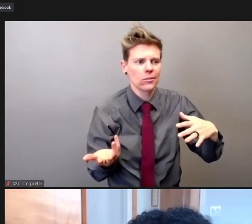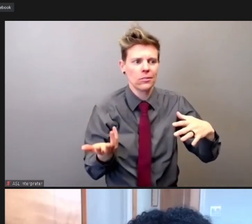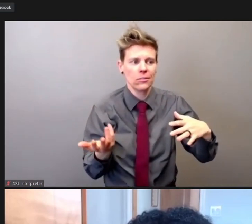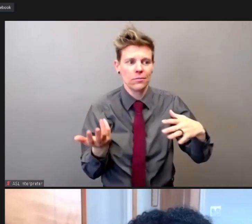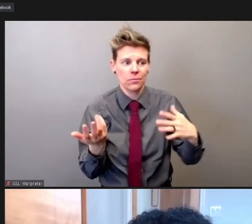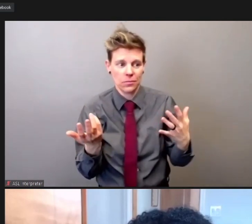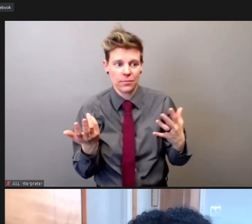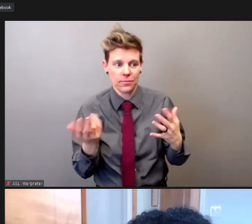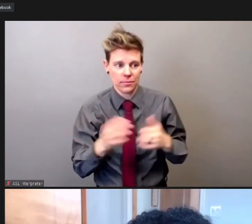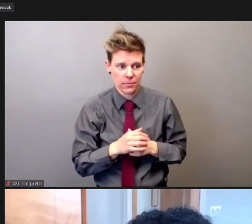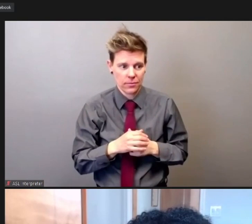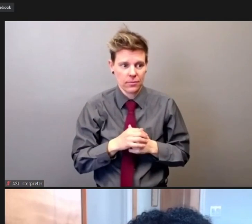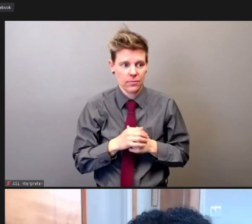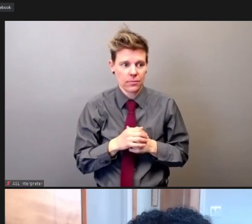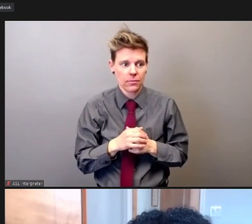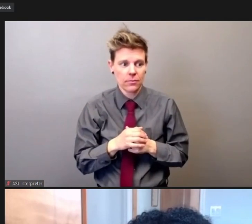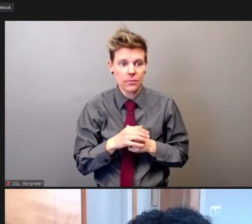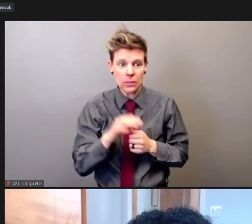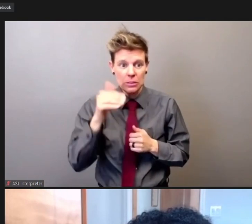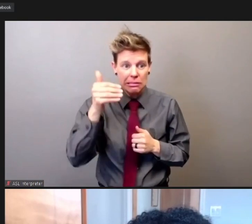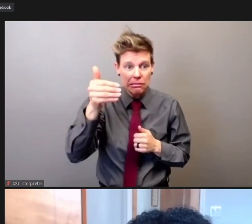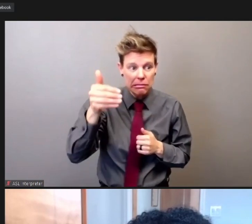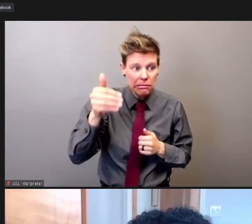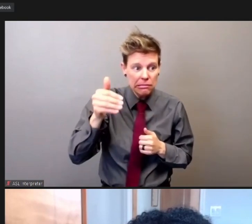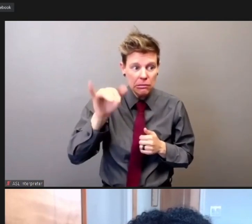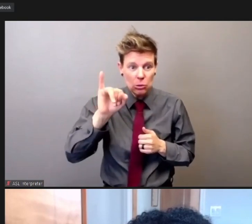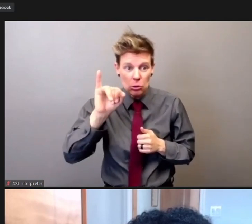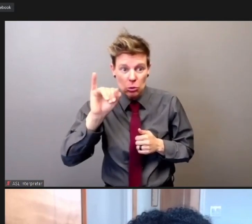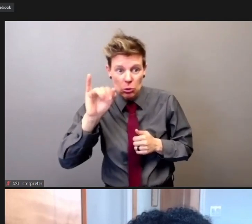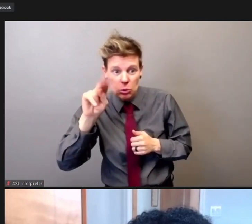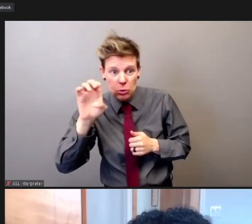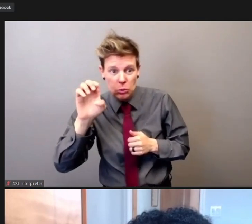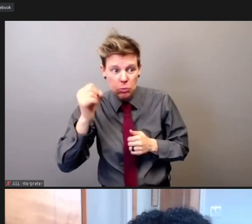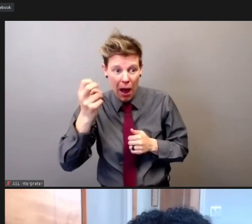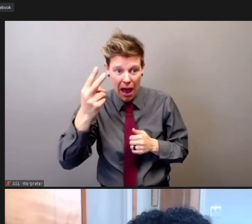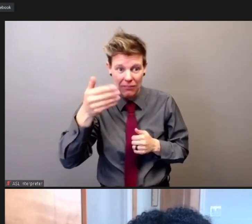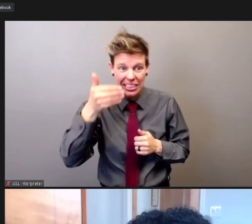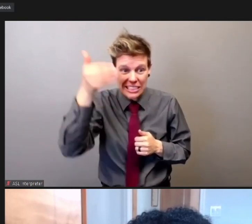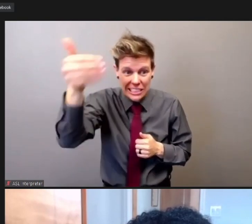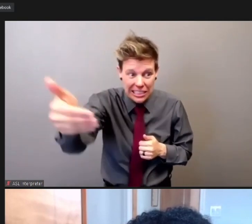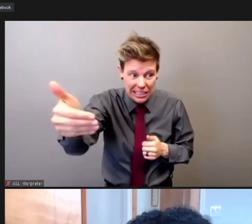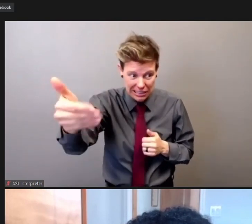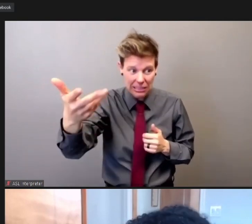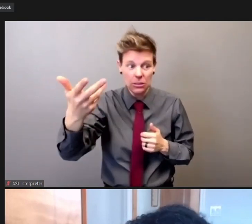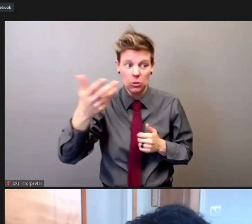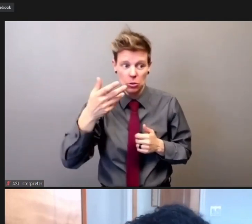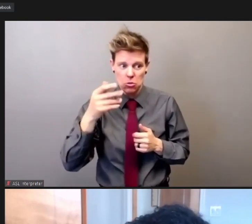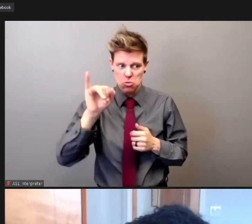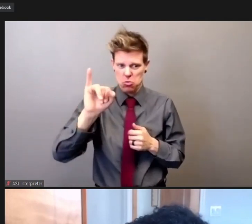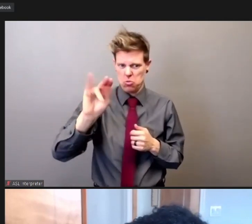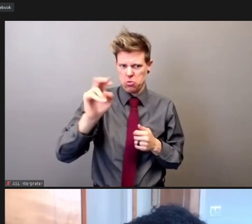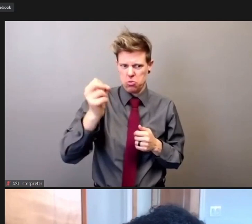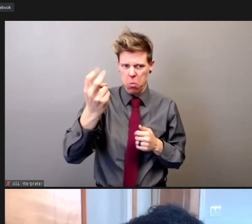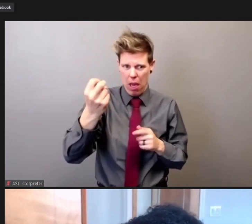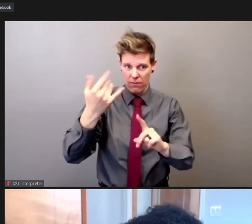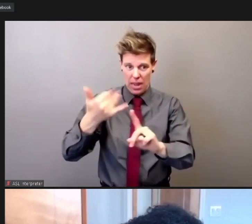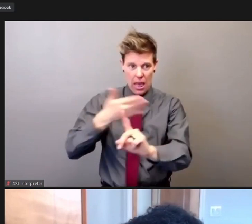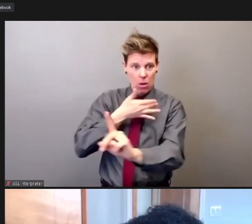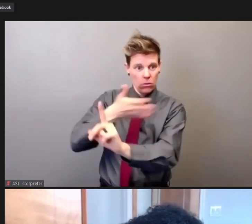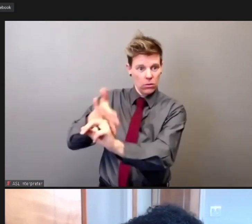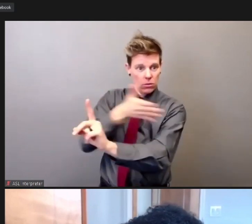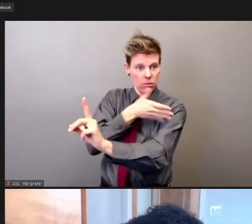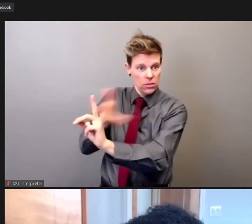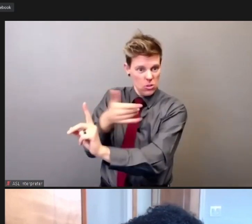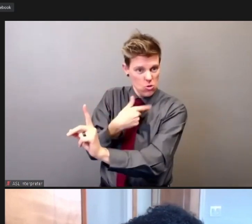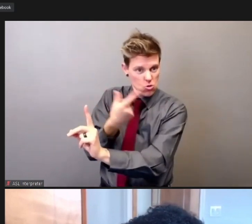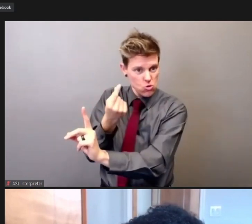Governor Lujan Grisham, if you have any comment on that being scheduled to take place in the future. Thank you, guys. Thank you. Tommy, I